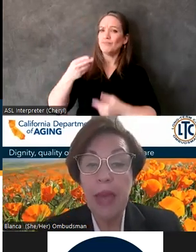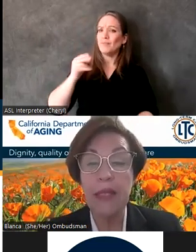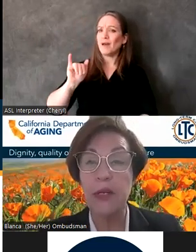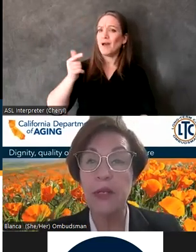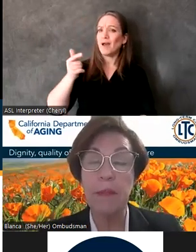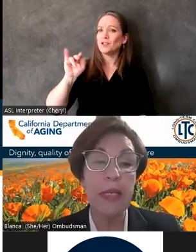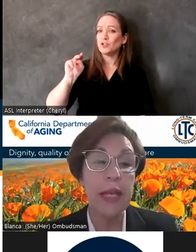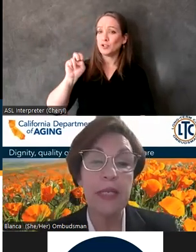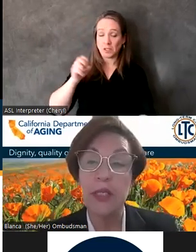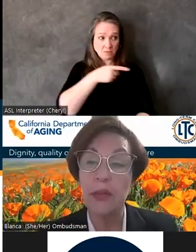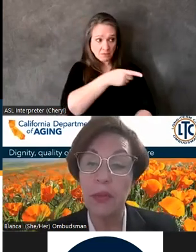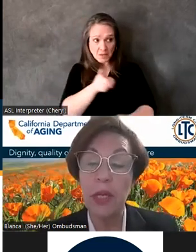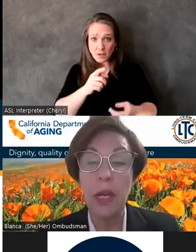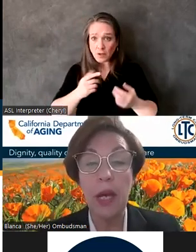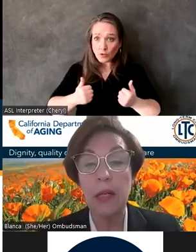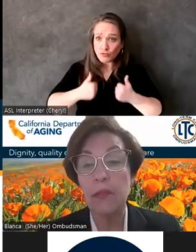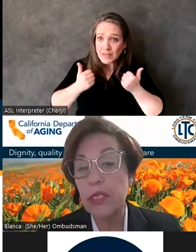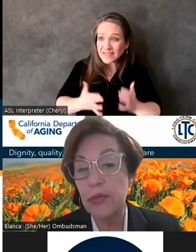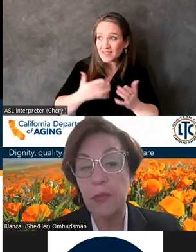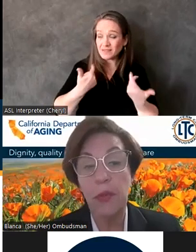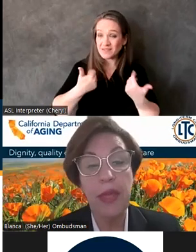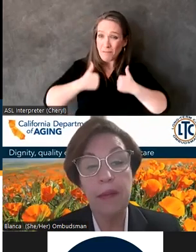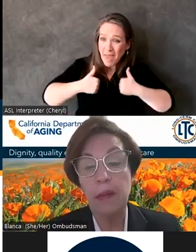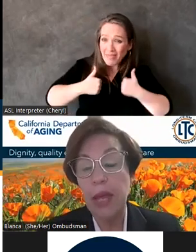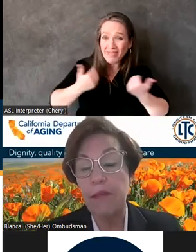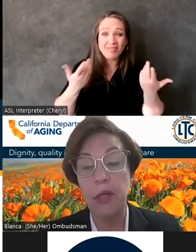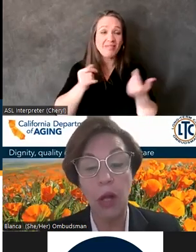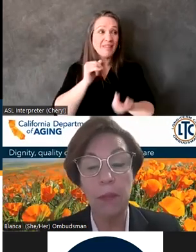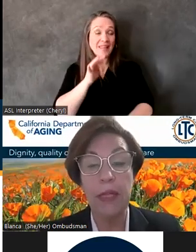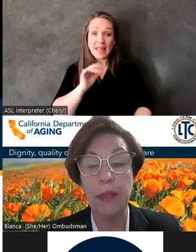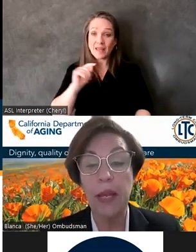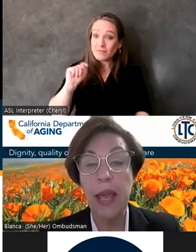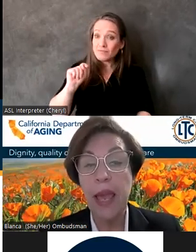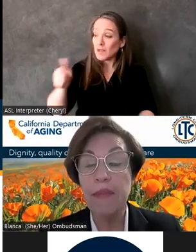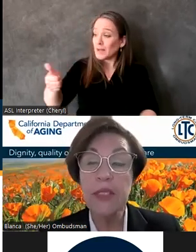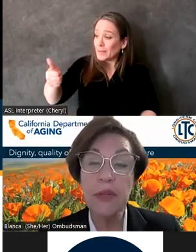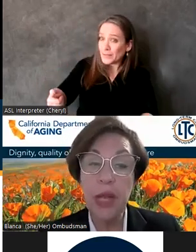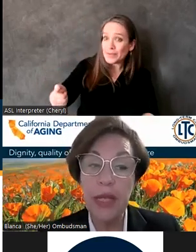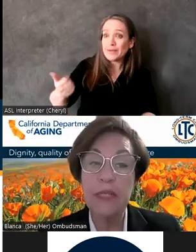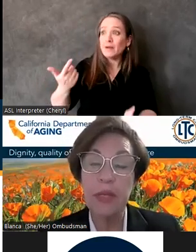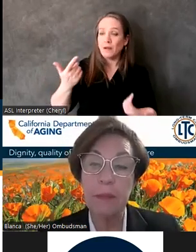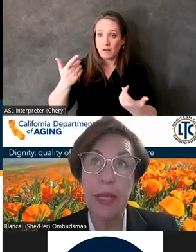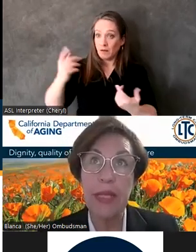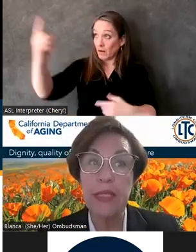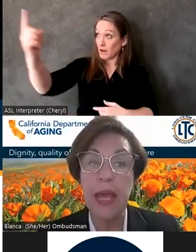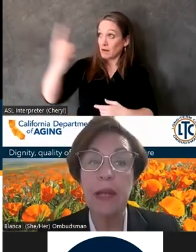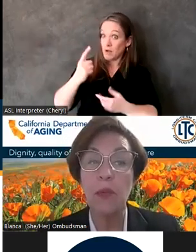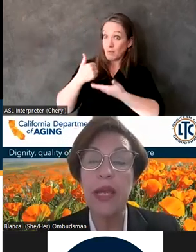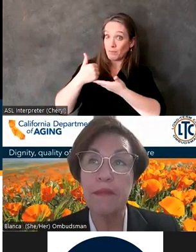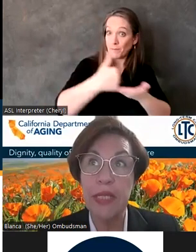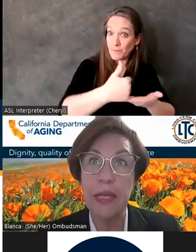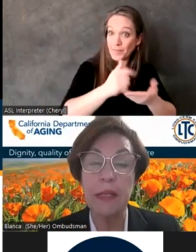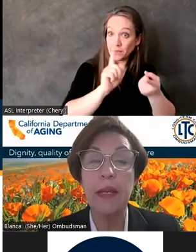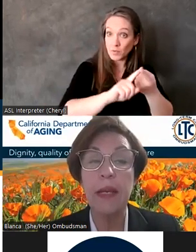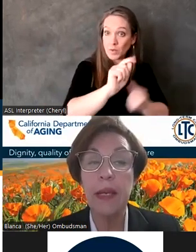having baths? Are they being taken to the restroom when they have their call button? And these are the kinds of complaints that we